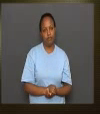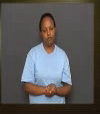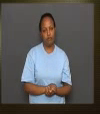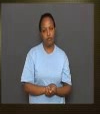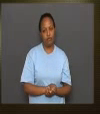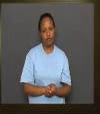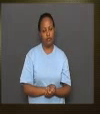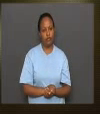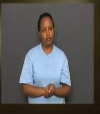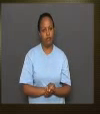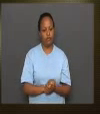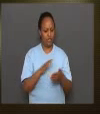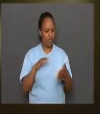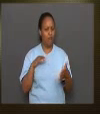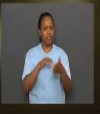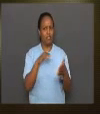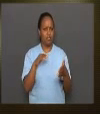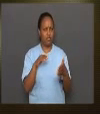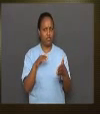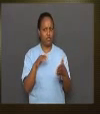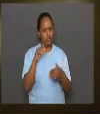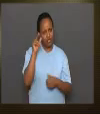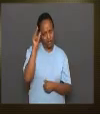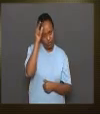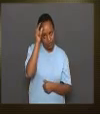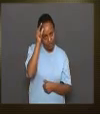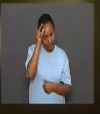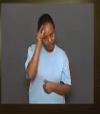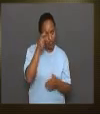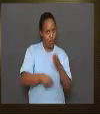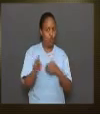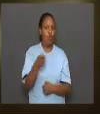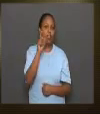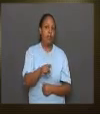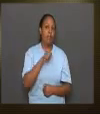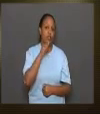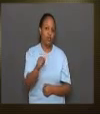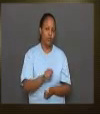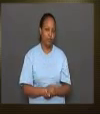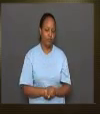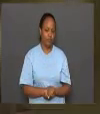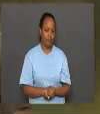specific, ambiguous, or obstructive of cultural values.